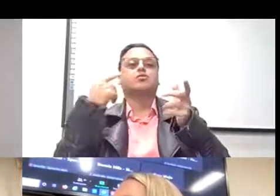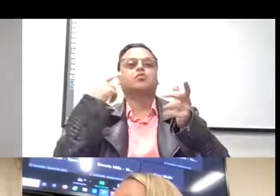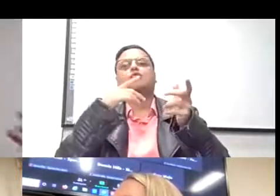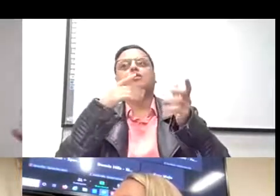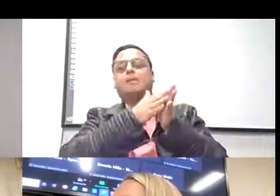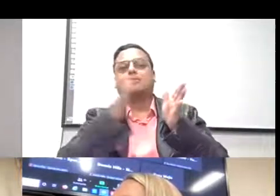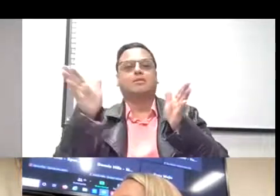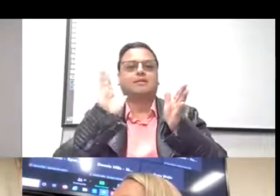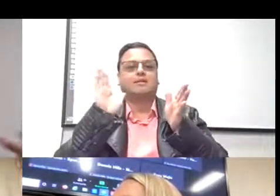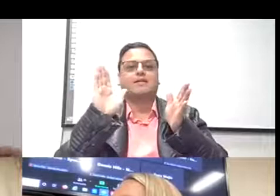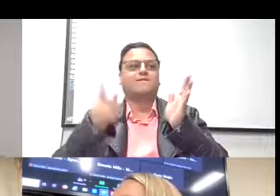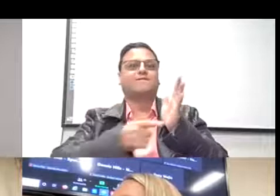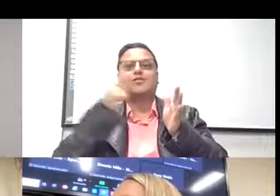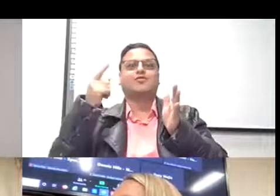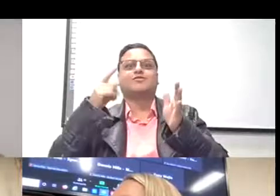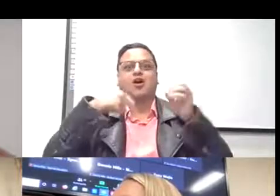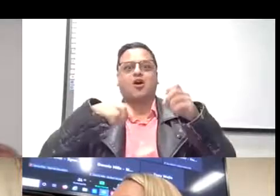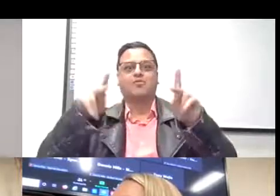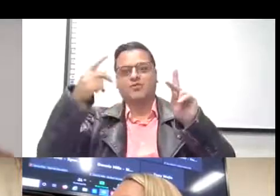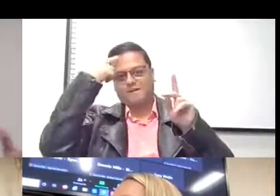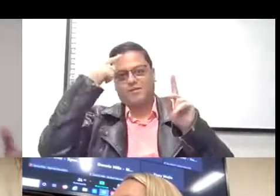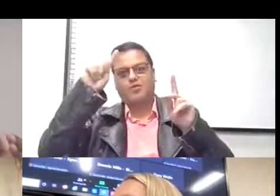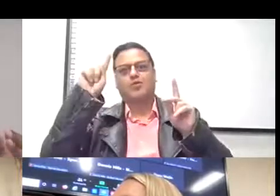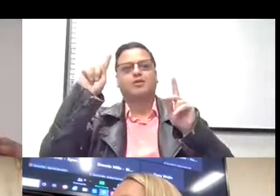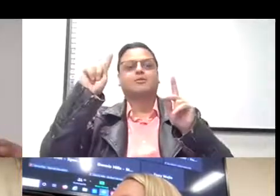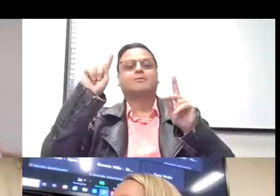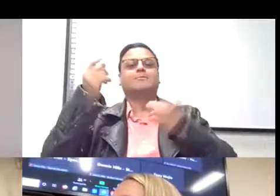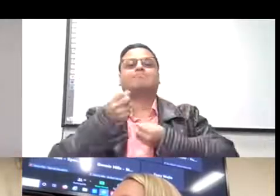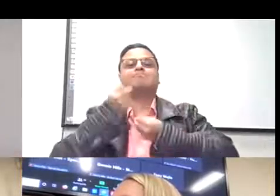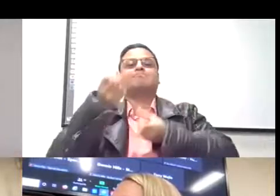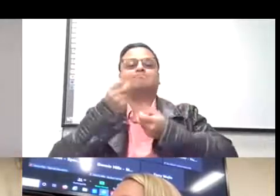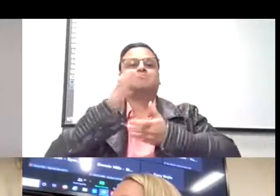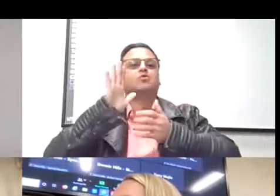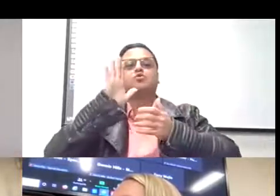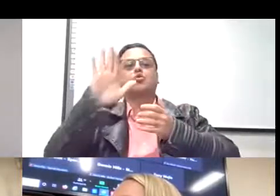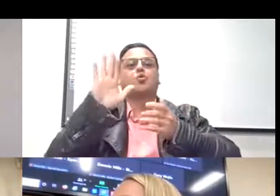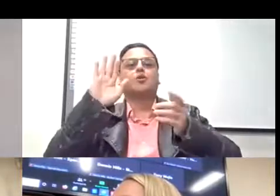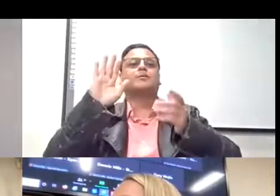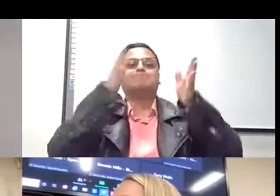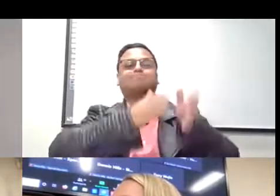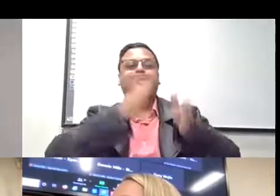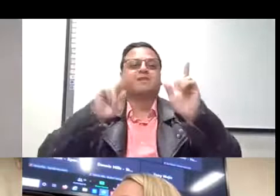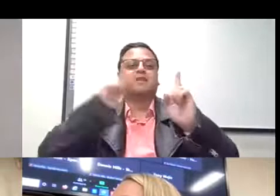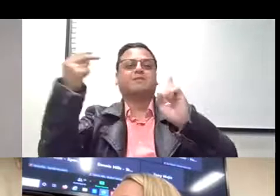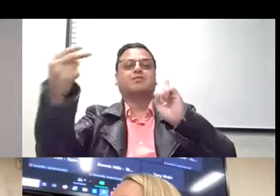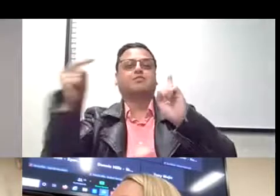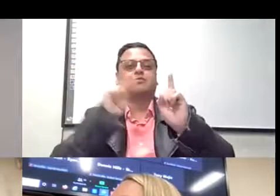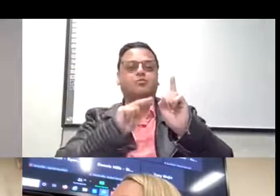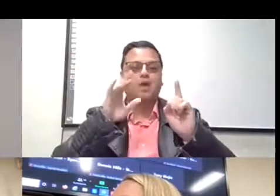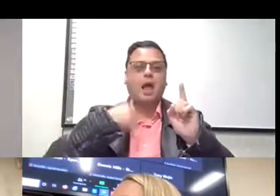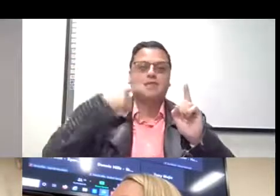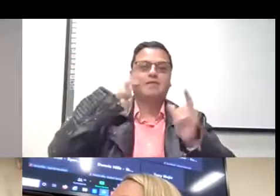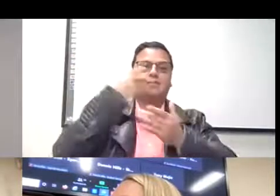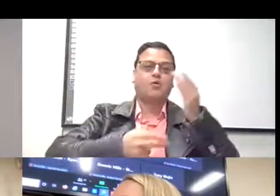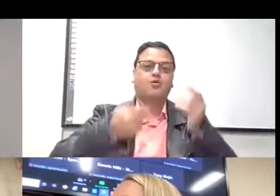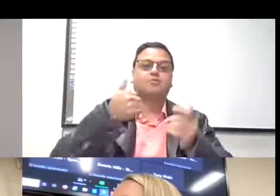the first opportunity to voice your individual points of view on project labor agreements. I think both Patrick and